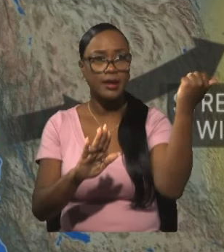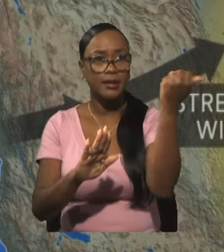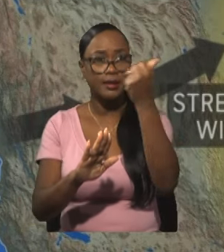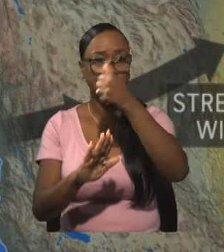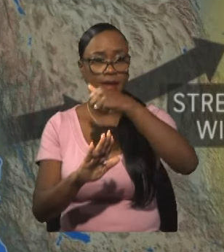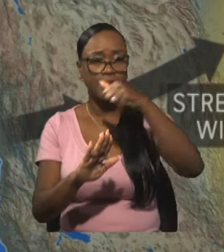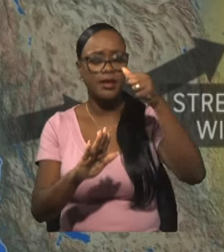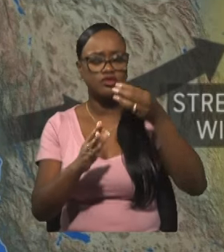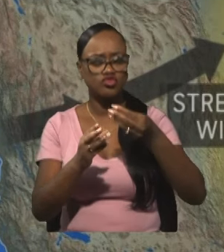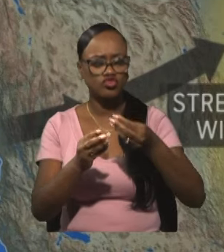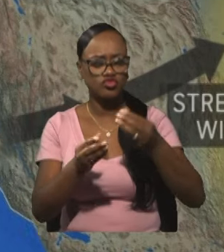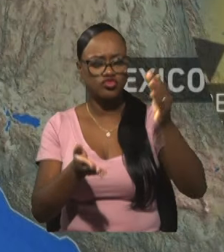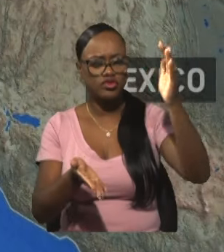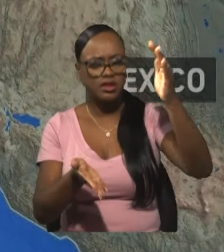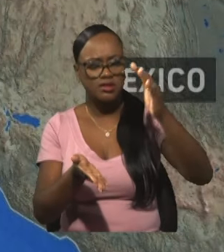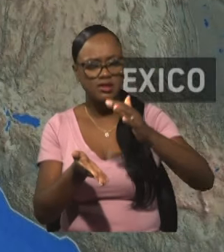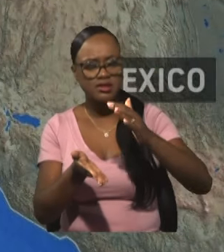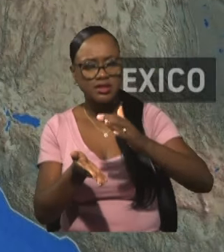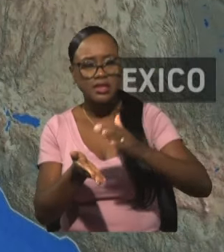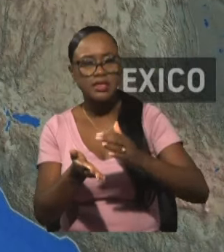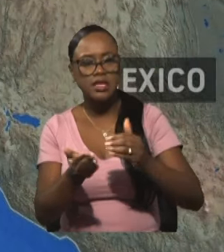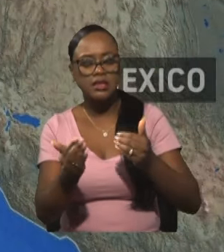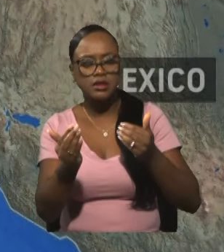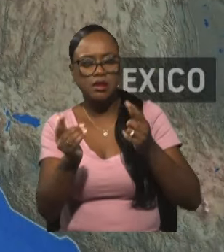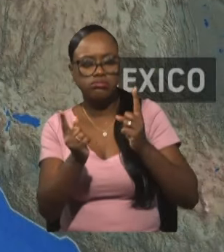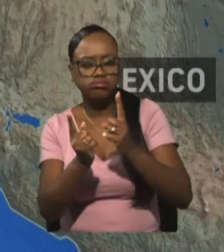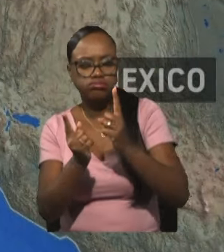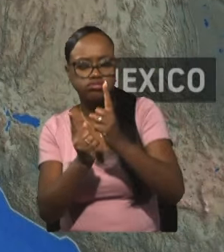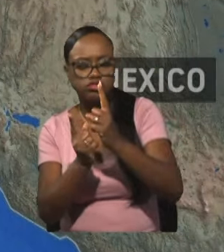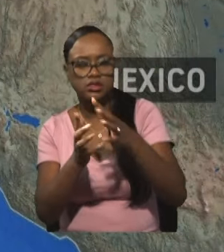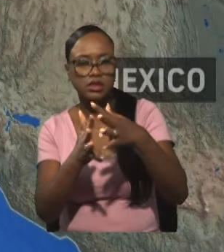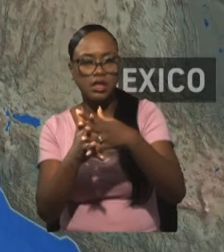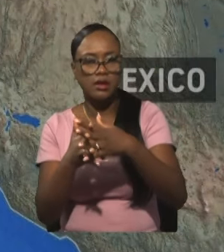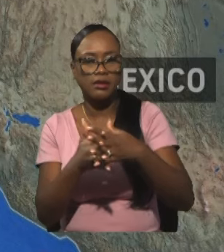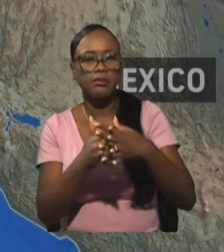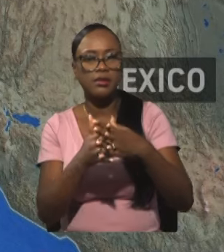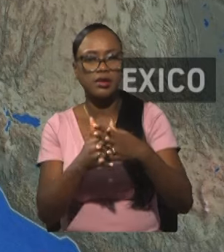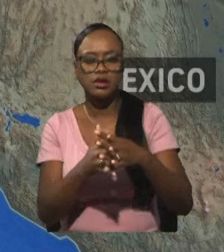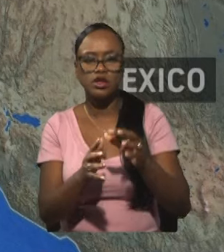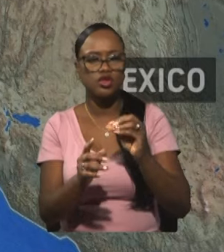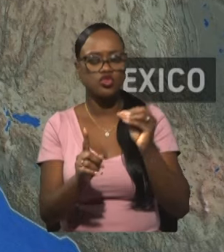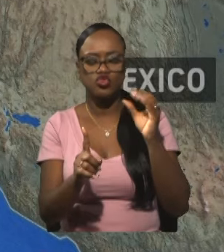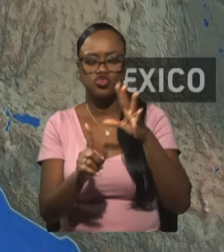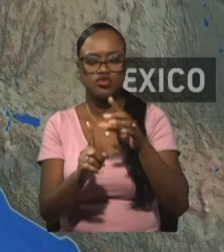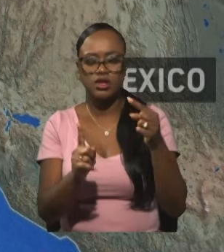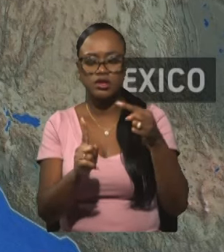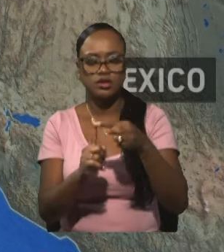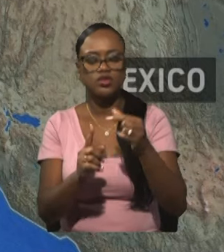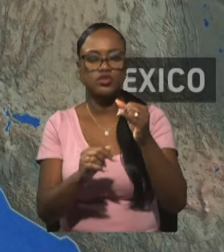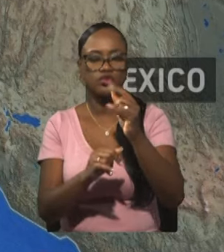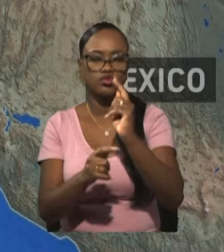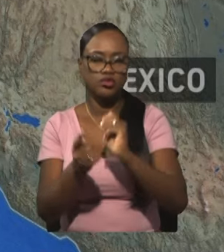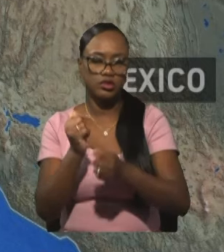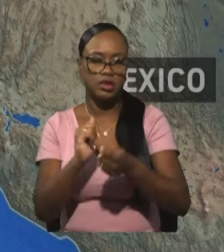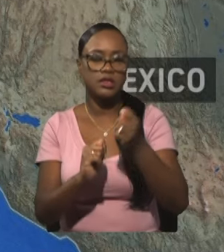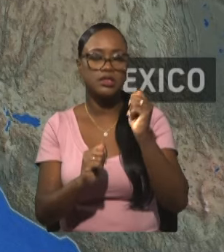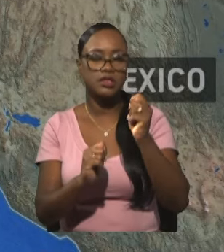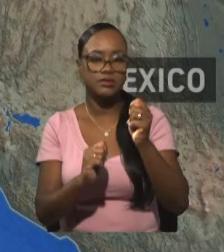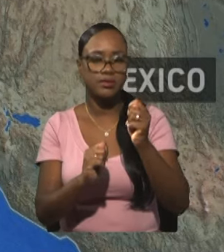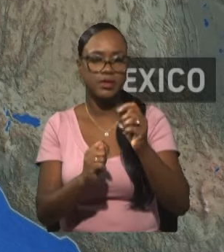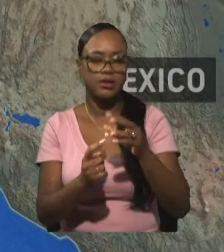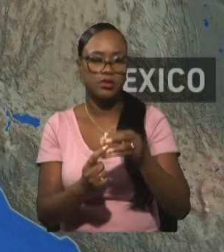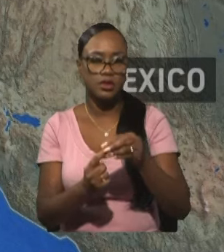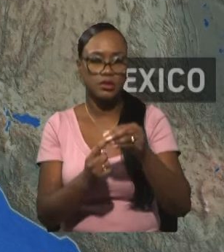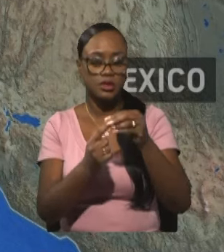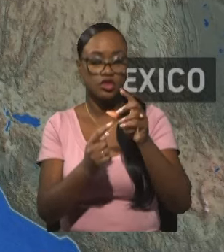should diminish its strength as it approaches the United States. While this system poses no direct threat to our islands, we will continue to monitor it, especially for those of